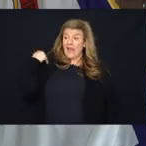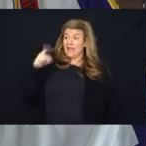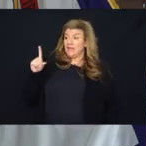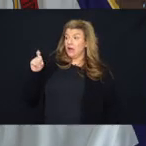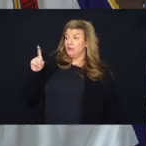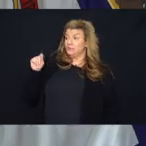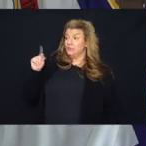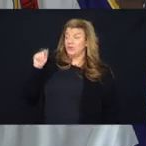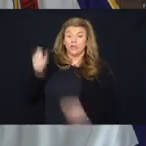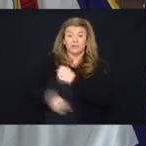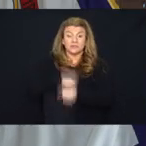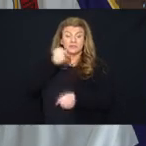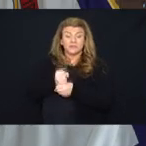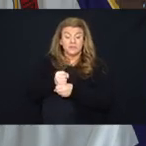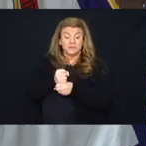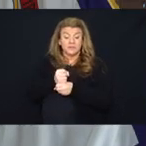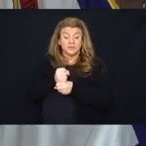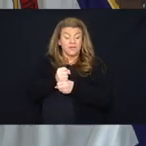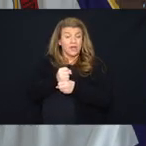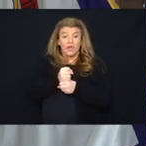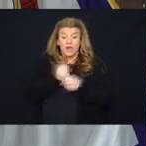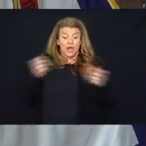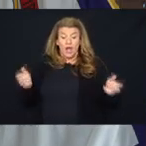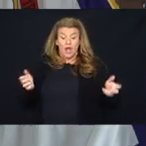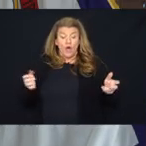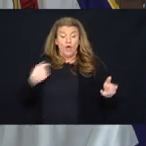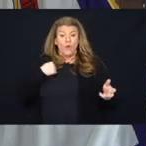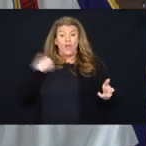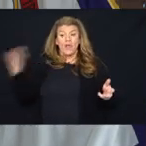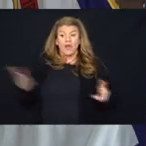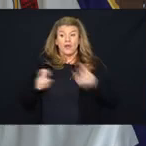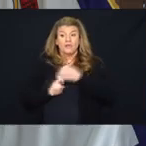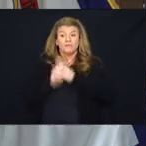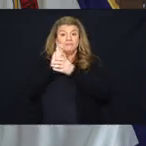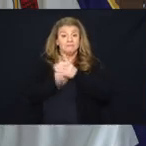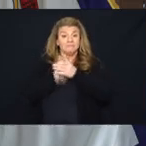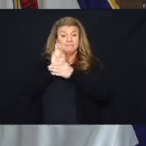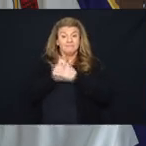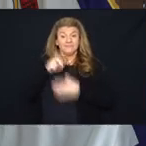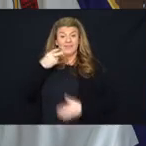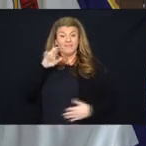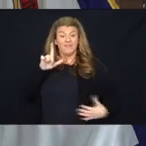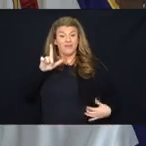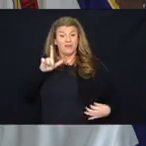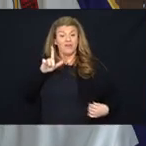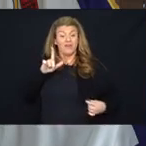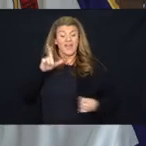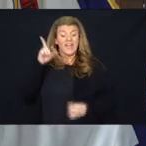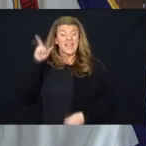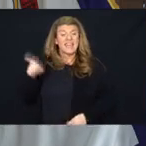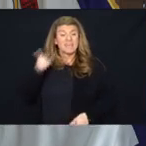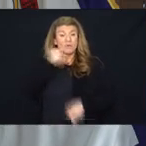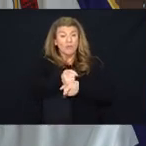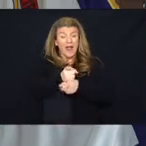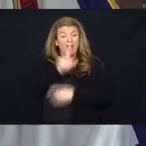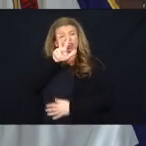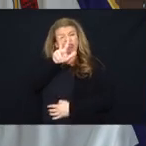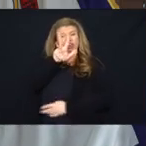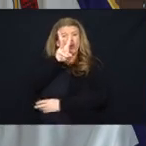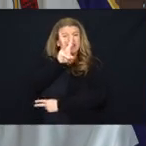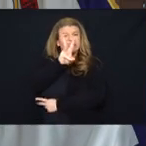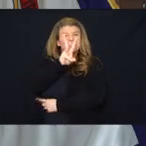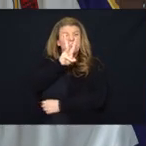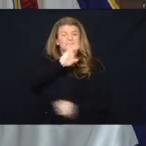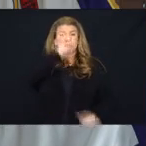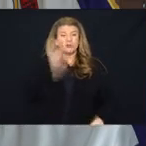120 years, we've rolled Brother Phil out, and he's been right 36% of the time.